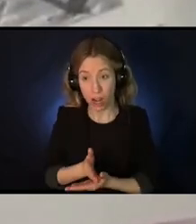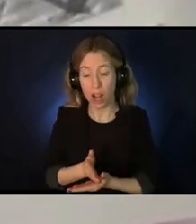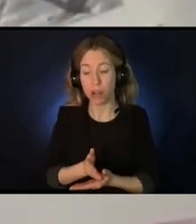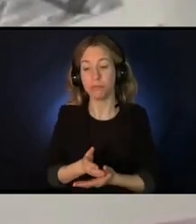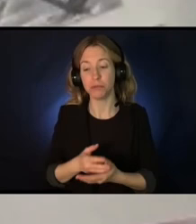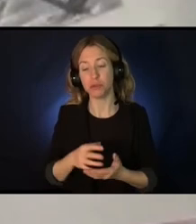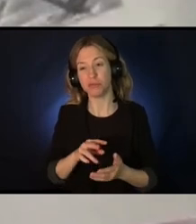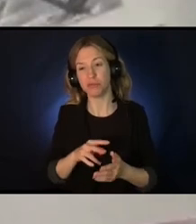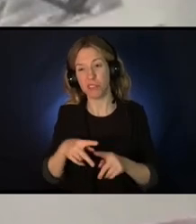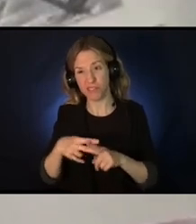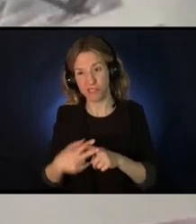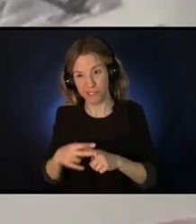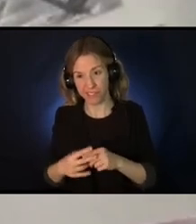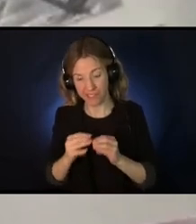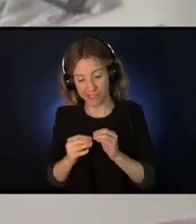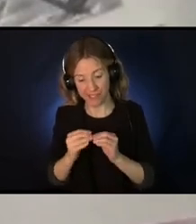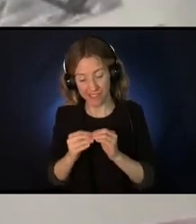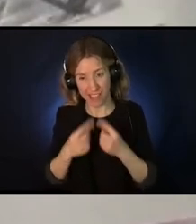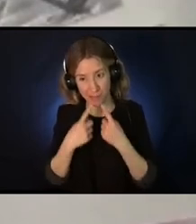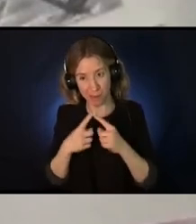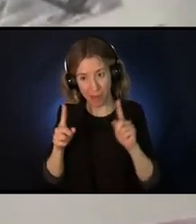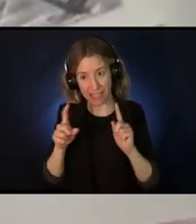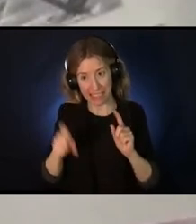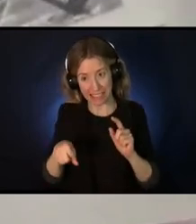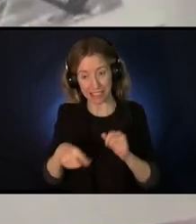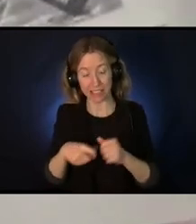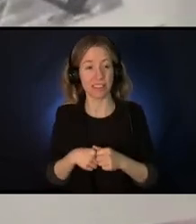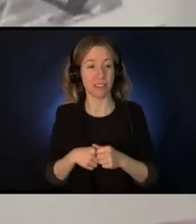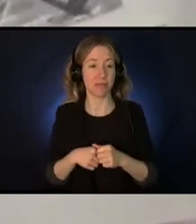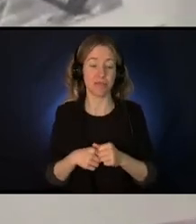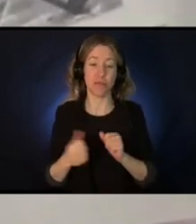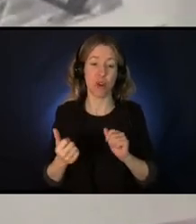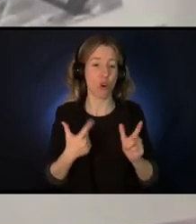cars. We're all for getting rid of gasoline cars.